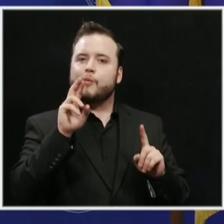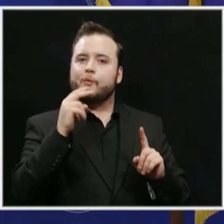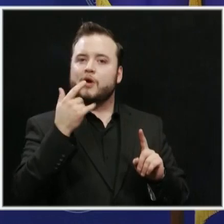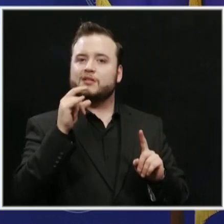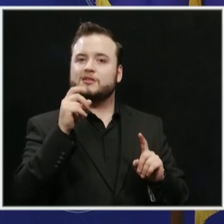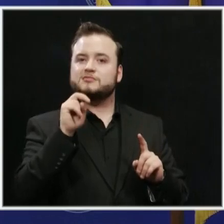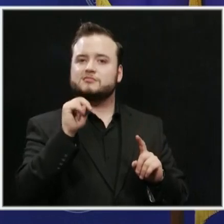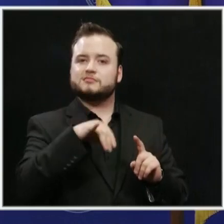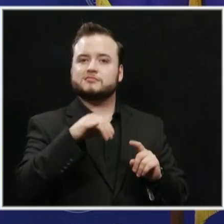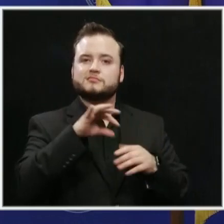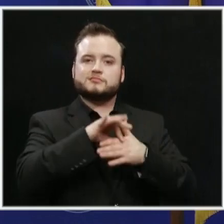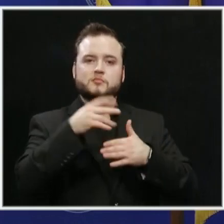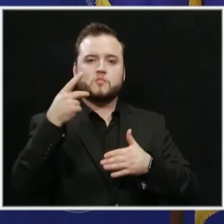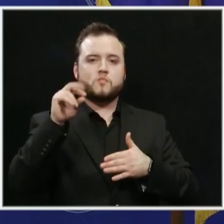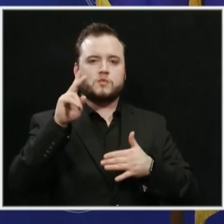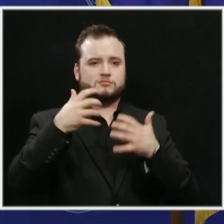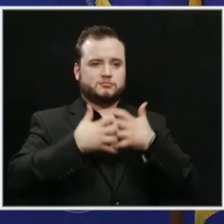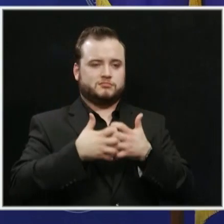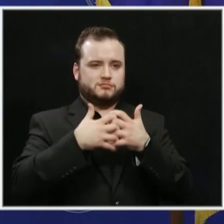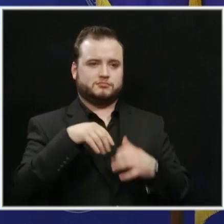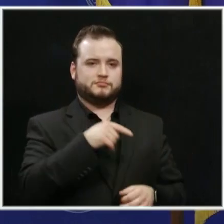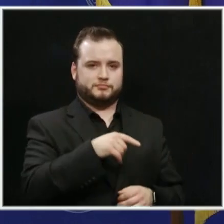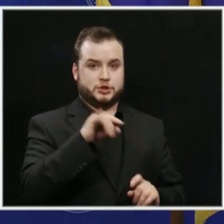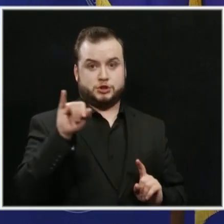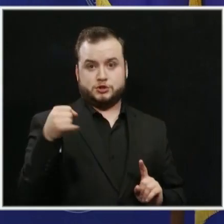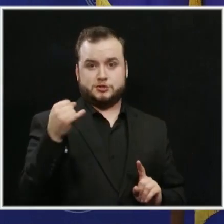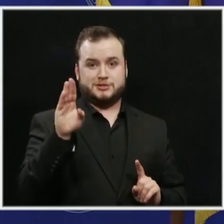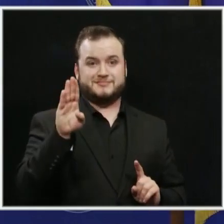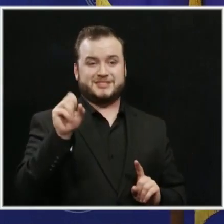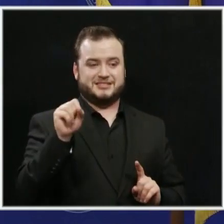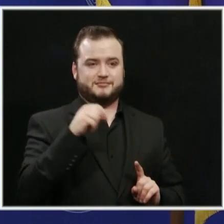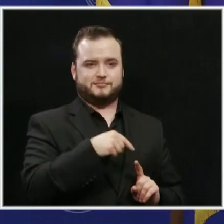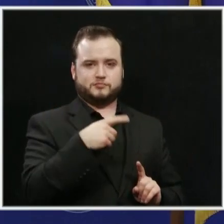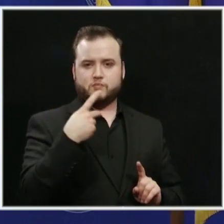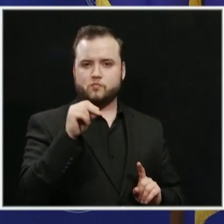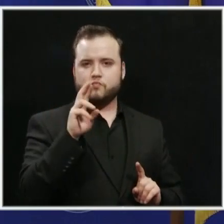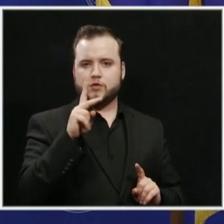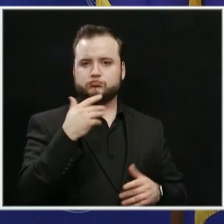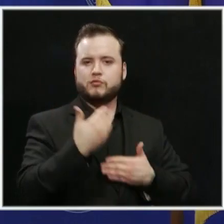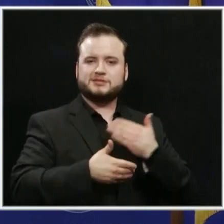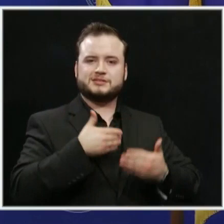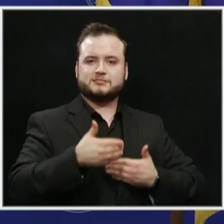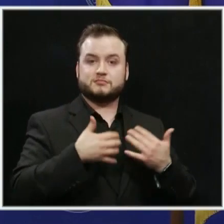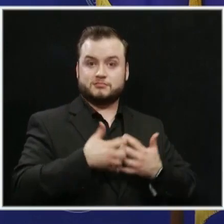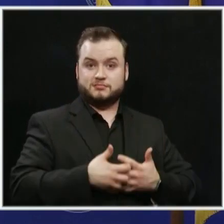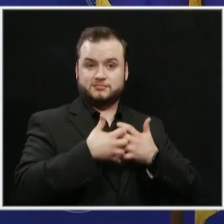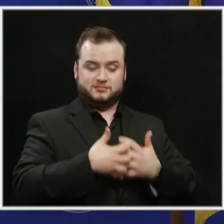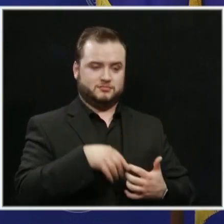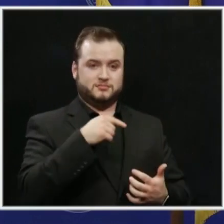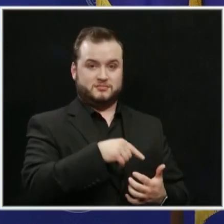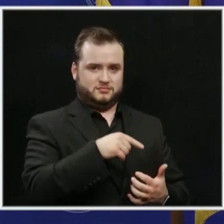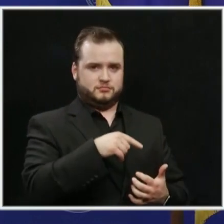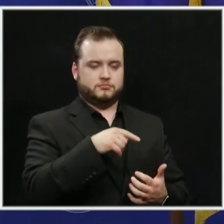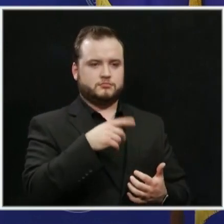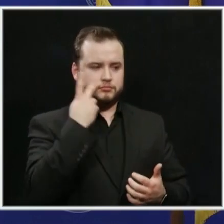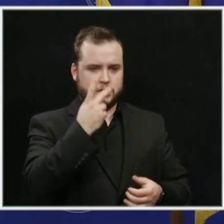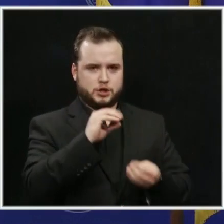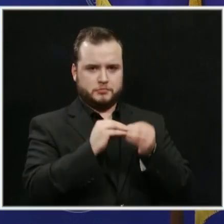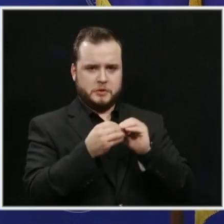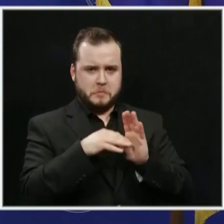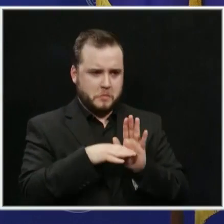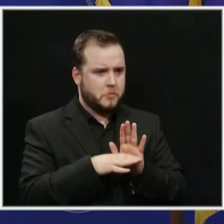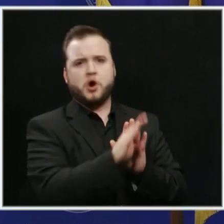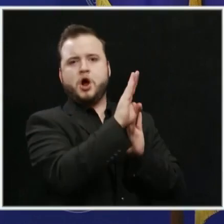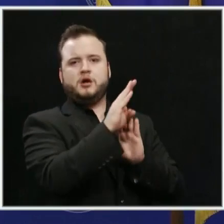developments at the JBS pork processing facility, and there has been a significant jump in cases just in the last day or so.